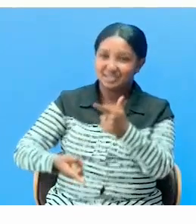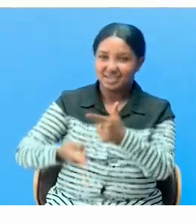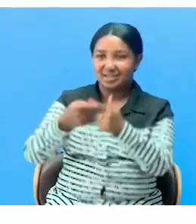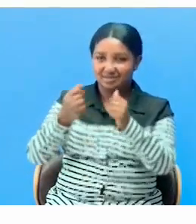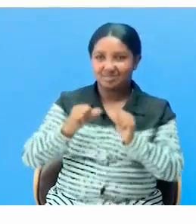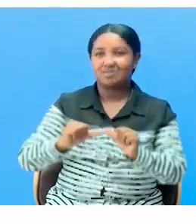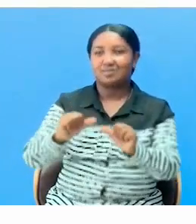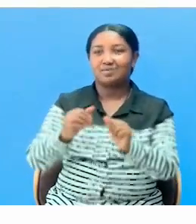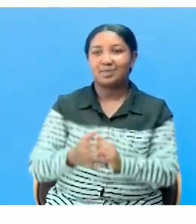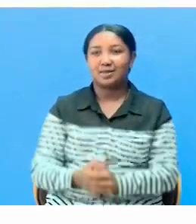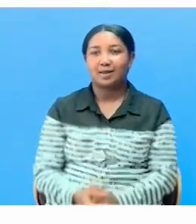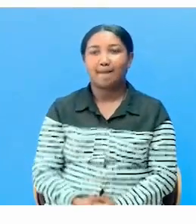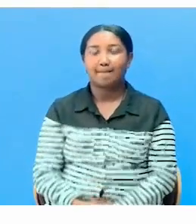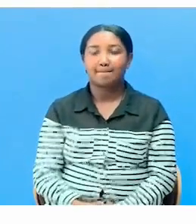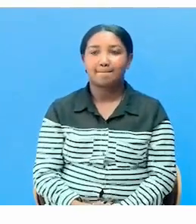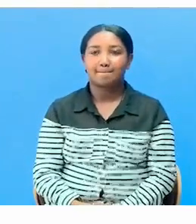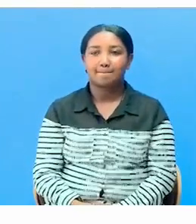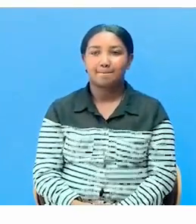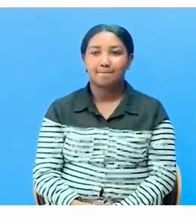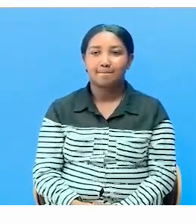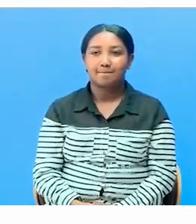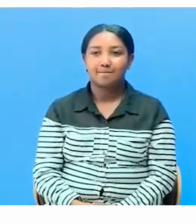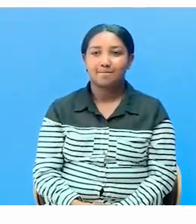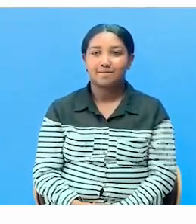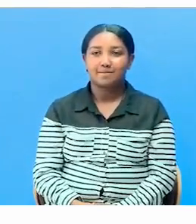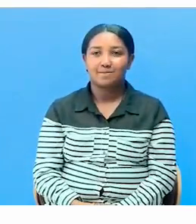to indefinite article.